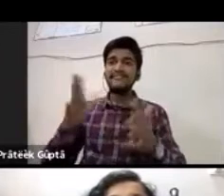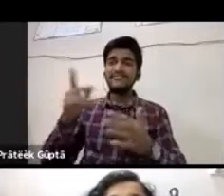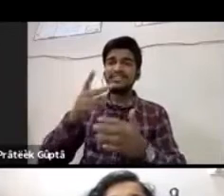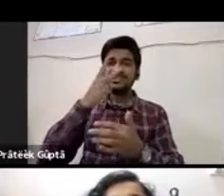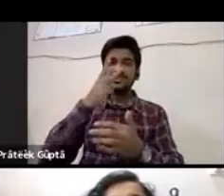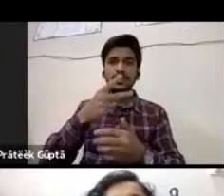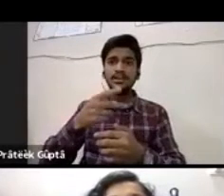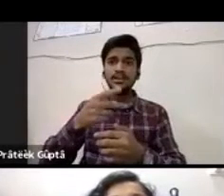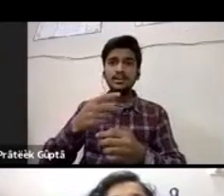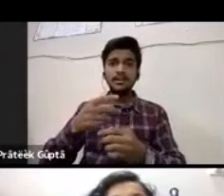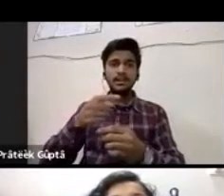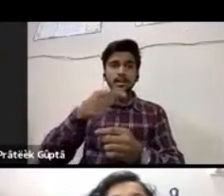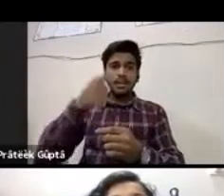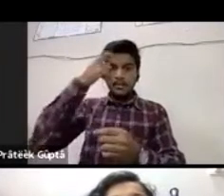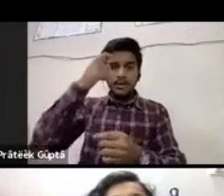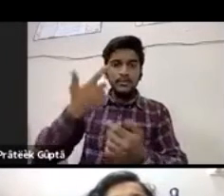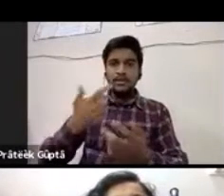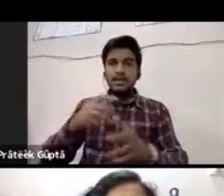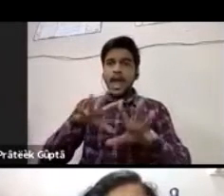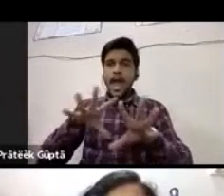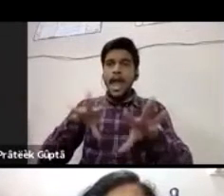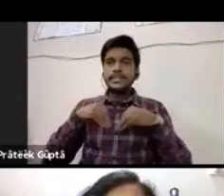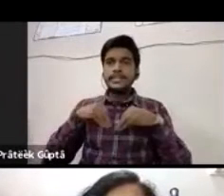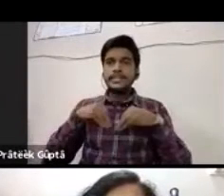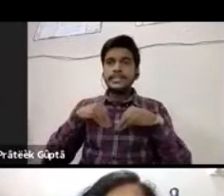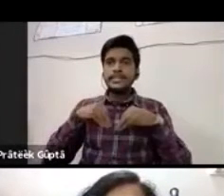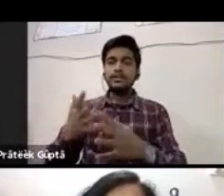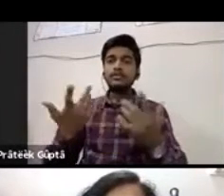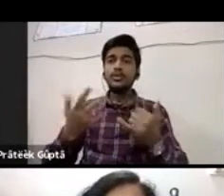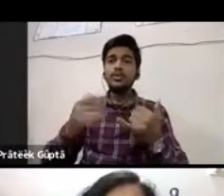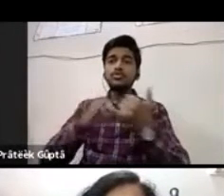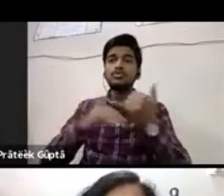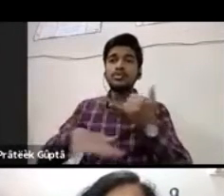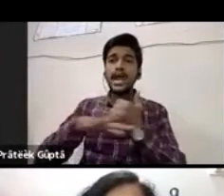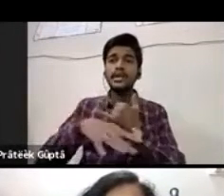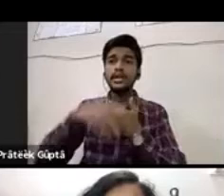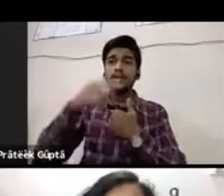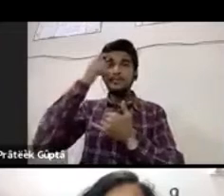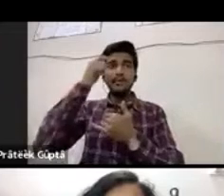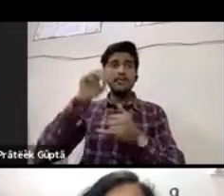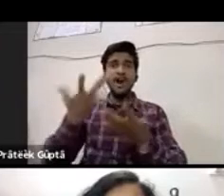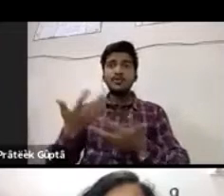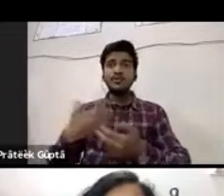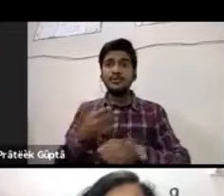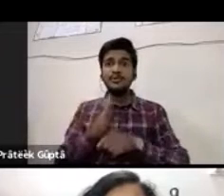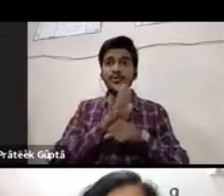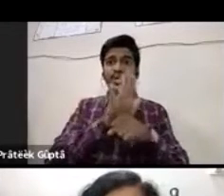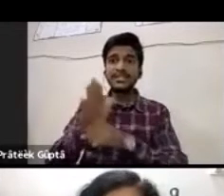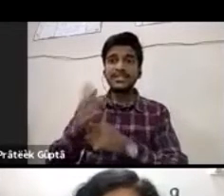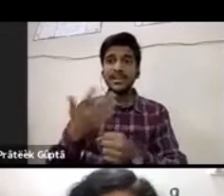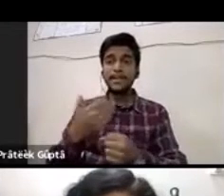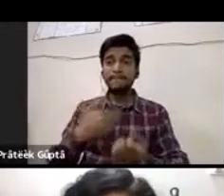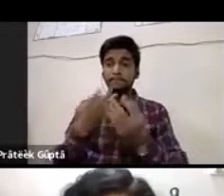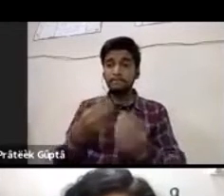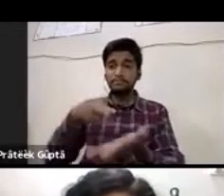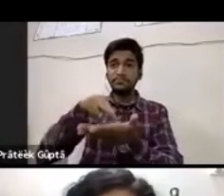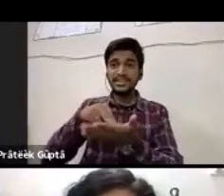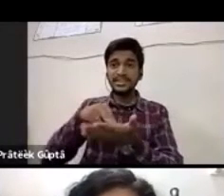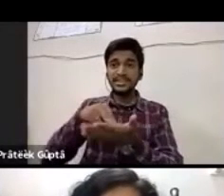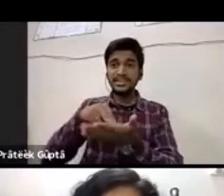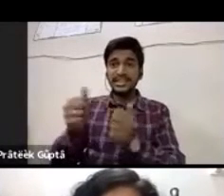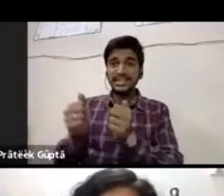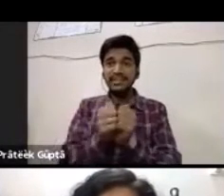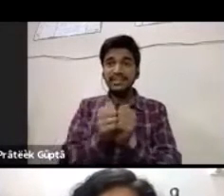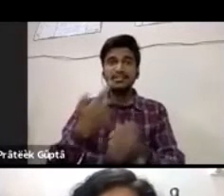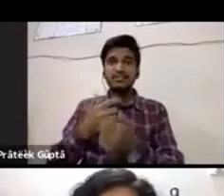Accept in the sense, from a society's perspective, they want to stay away from the problem. Us dar mein wo kai baar doctors ke paas